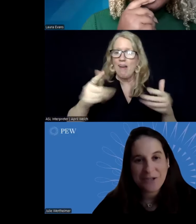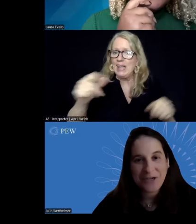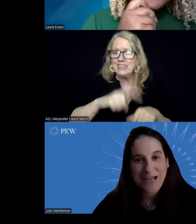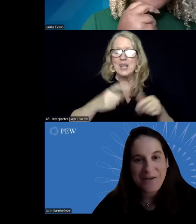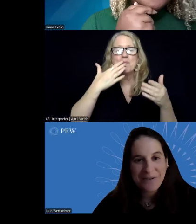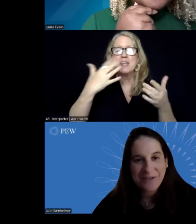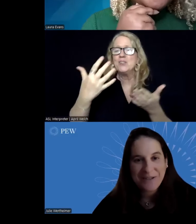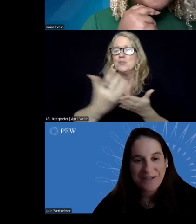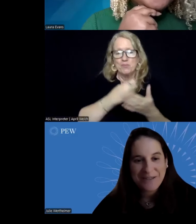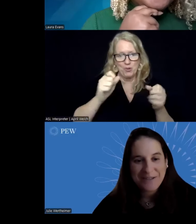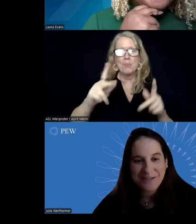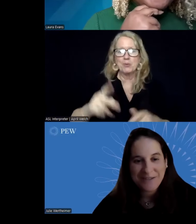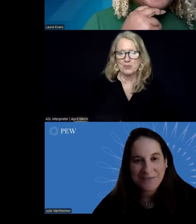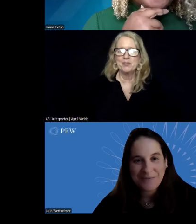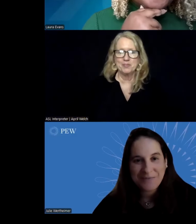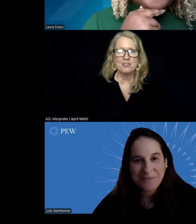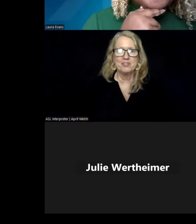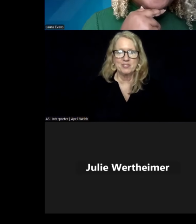this opportunity.